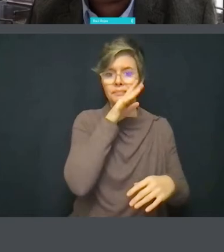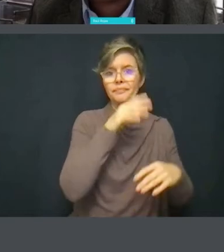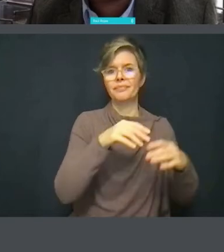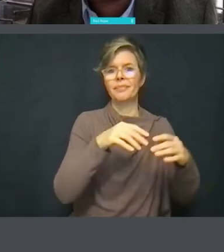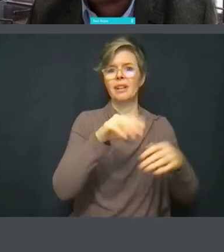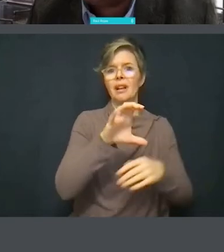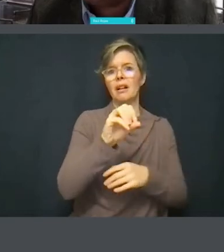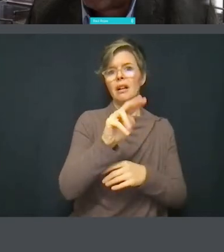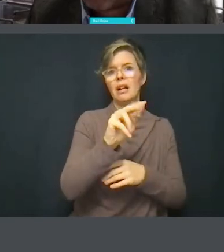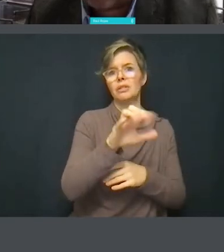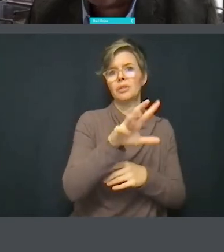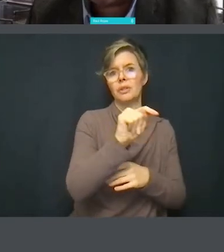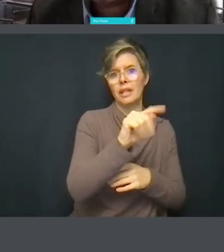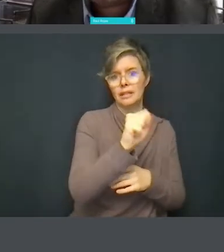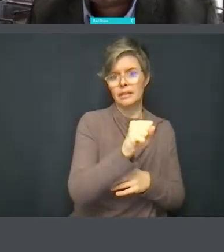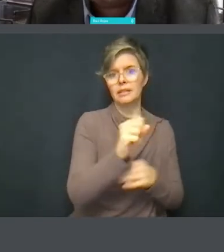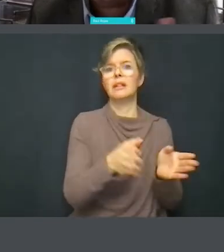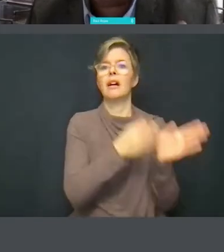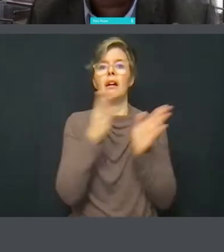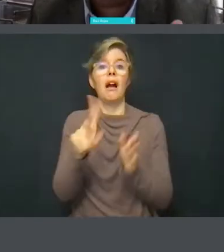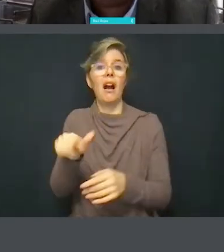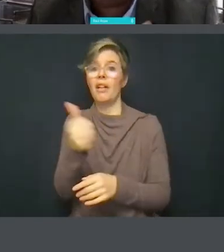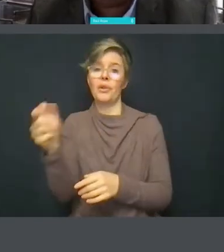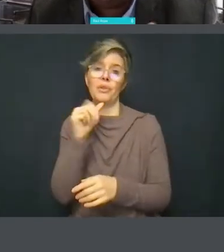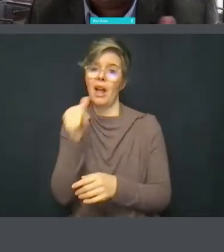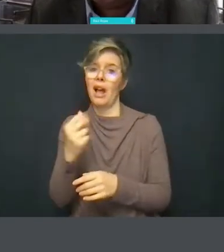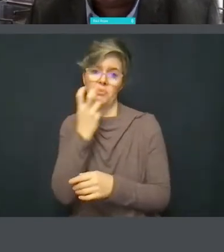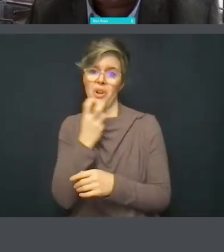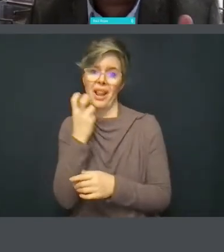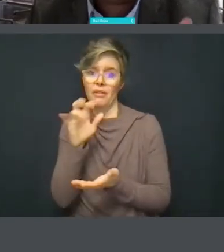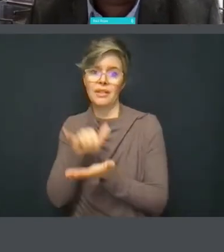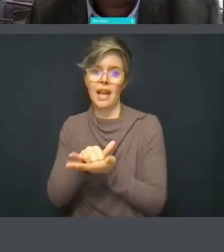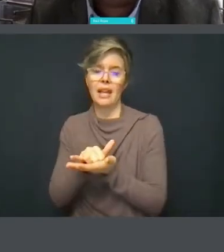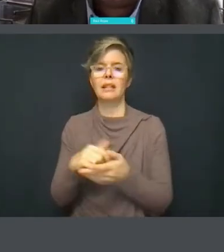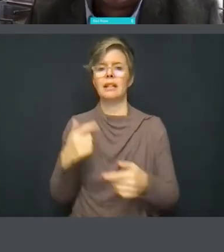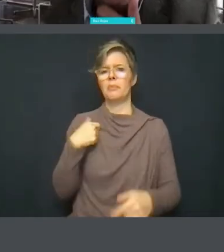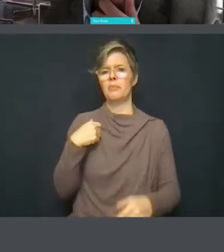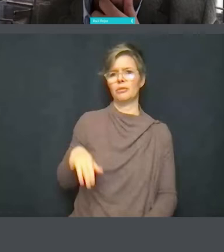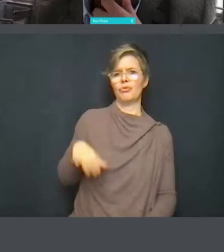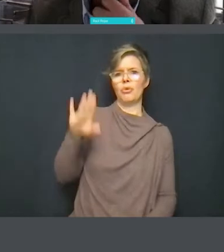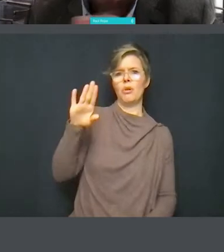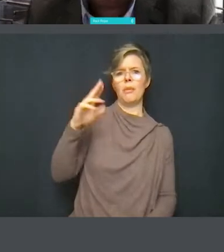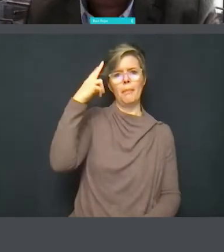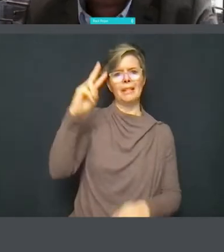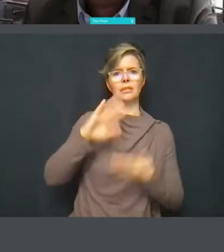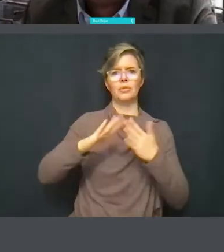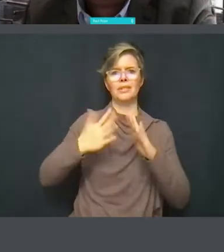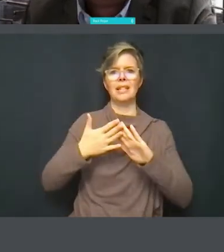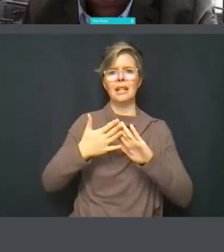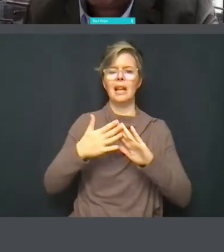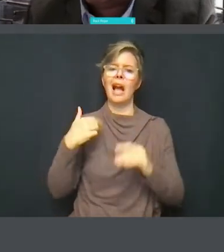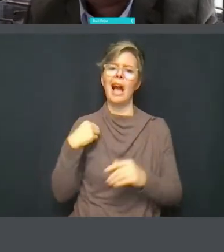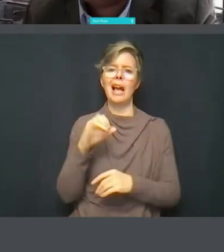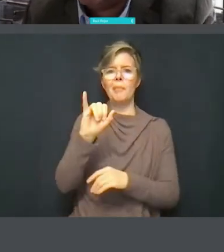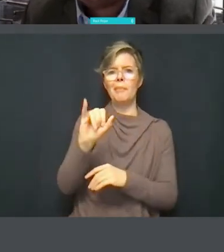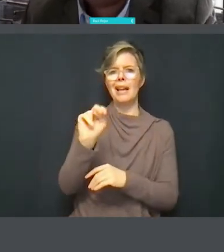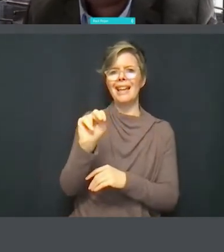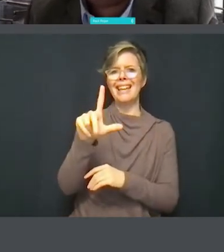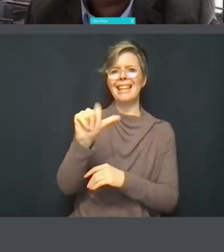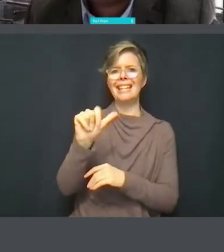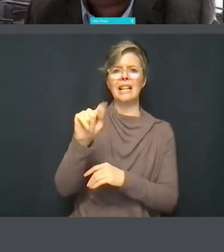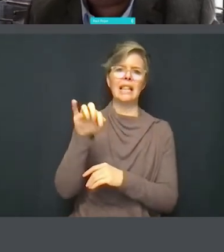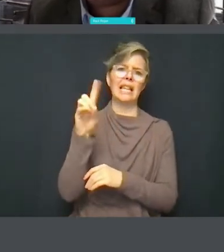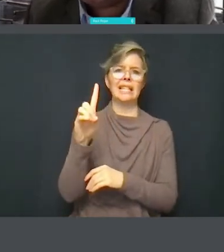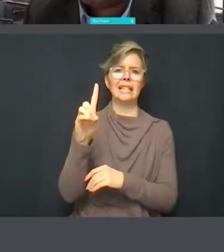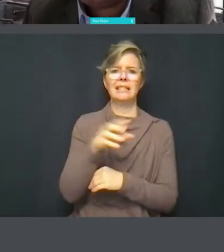actually originally from Mexico City, so I'm kind of, and I'm considered kind of an inland speaker. So this word means houses,